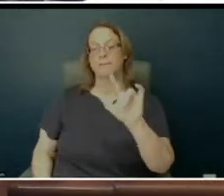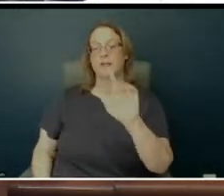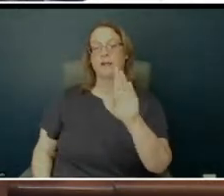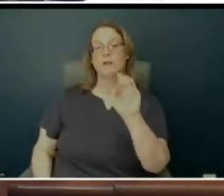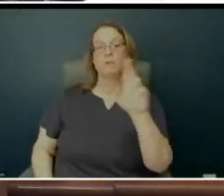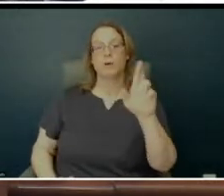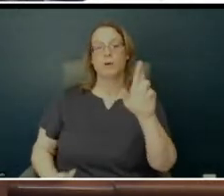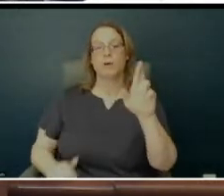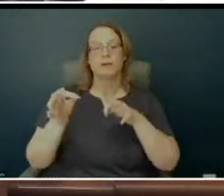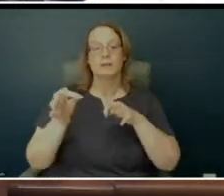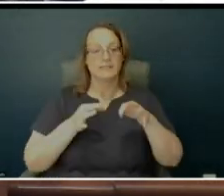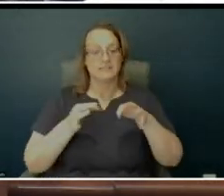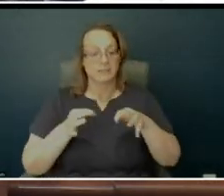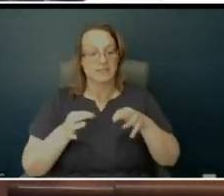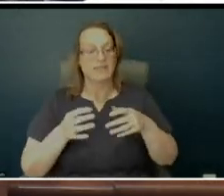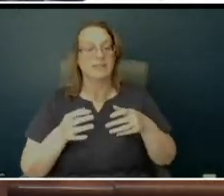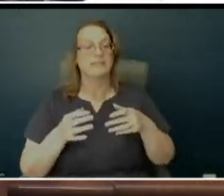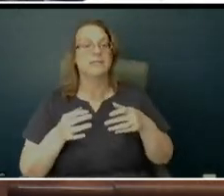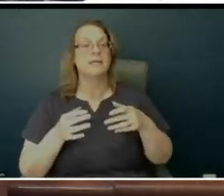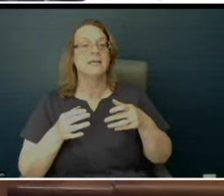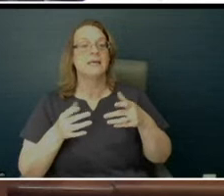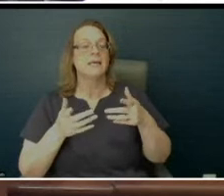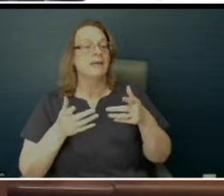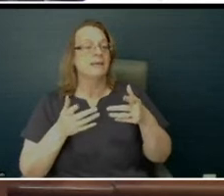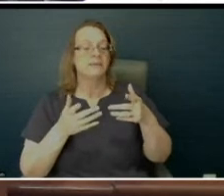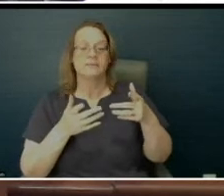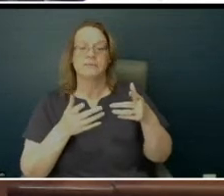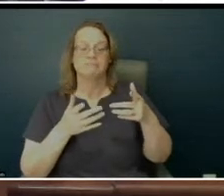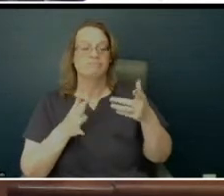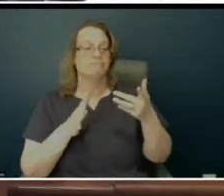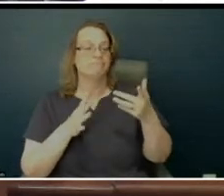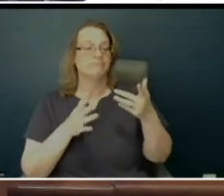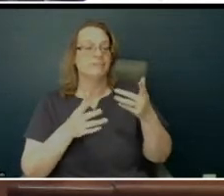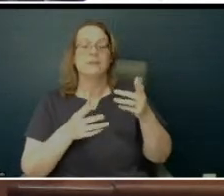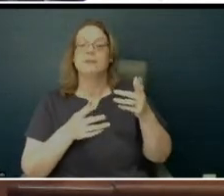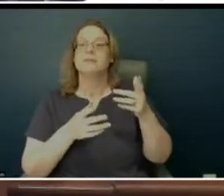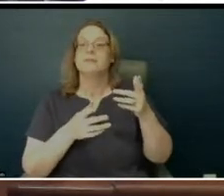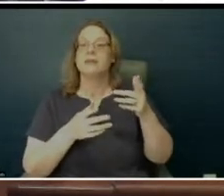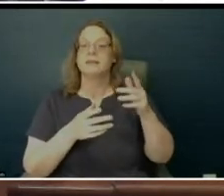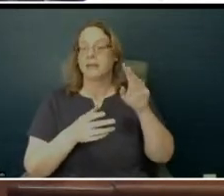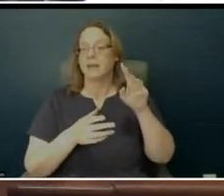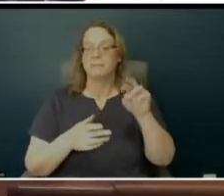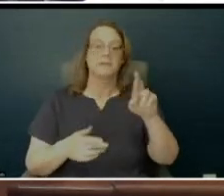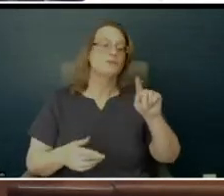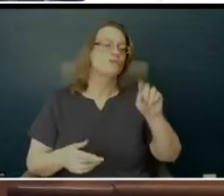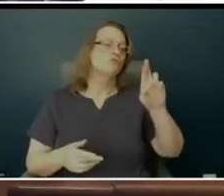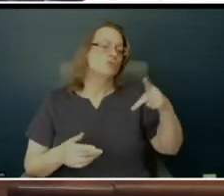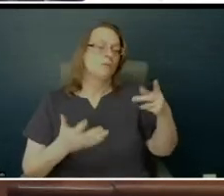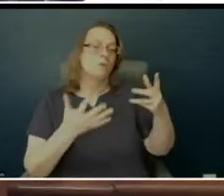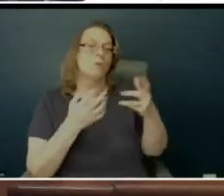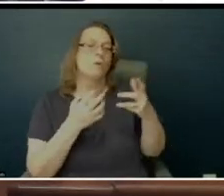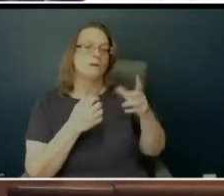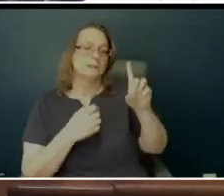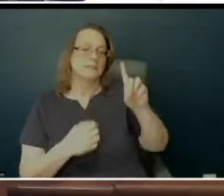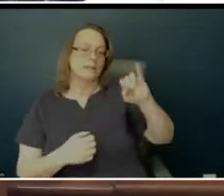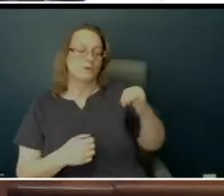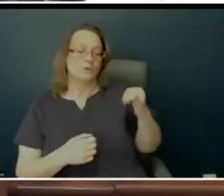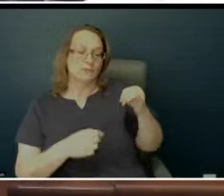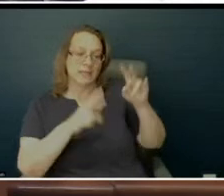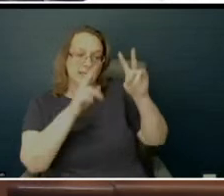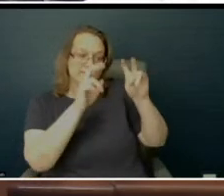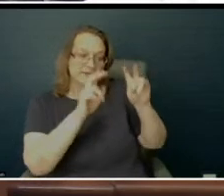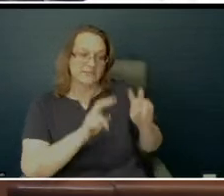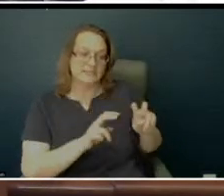the committee about the baseless claims Mr. Trump wanted the Justice Department to investigate, and that Mr.